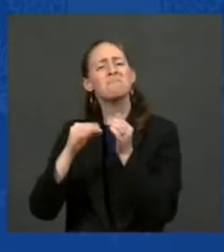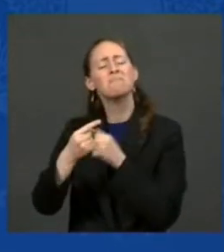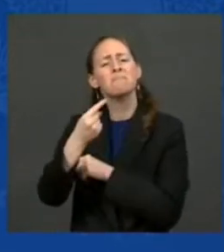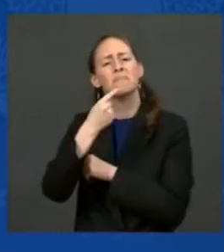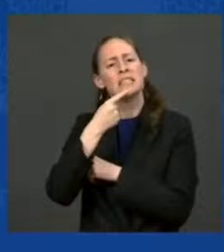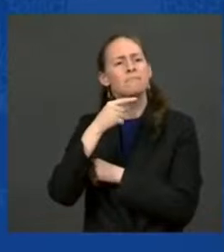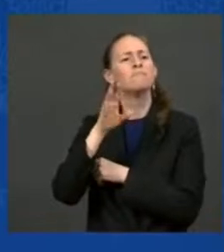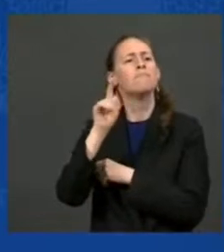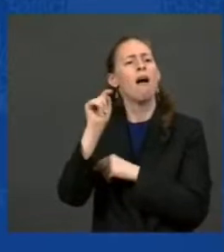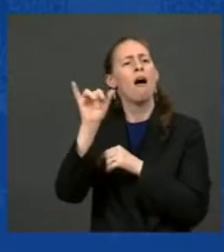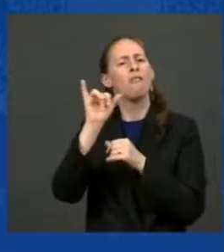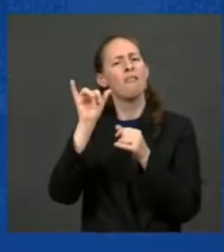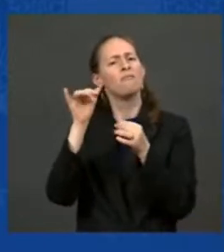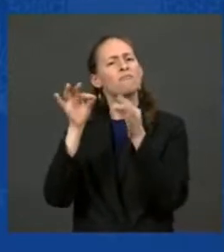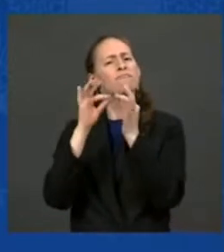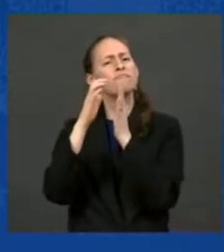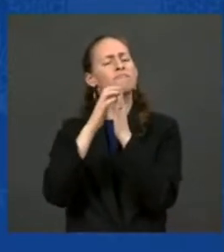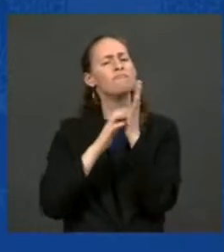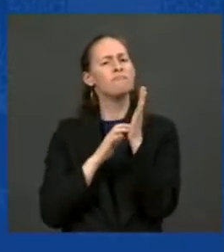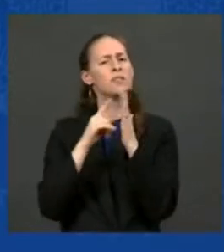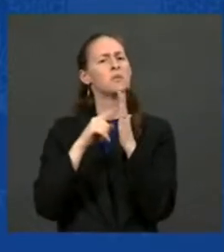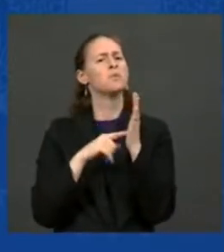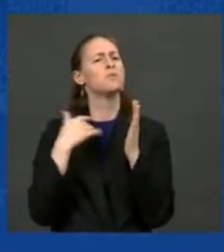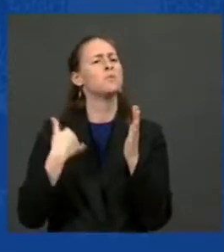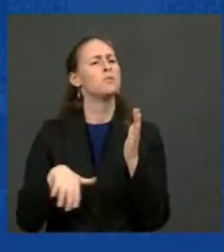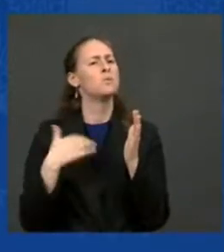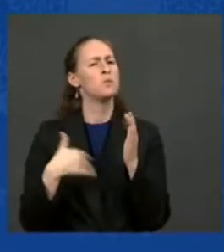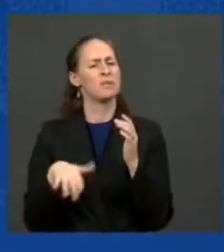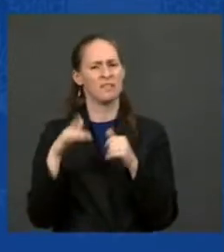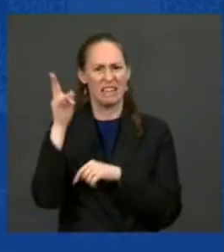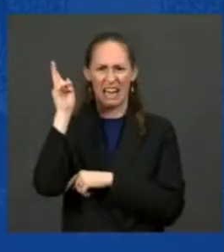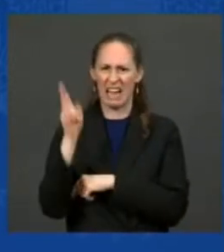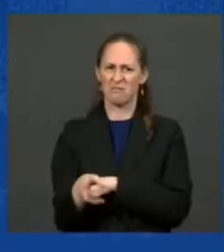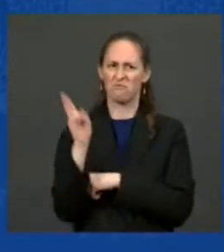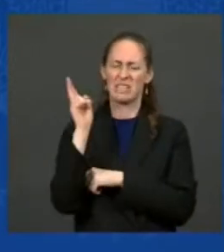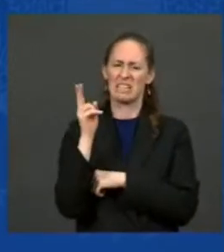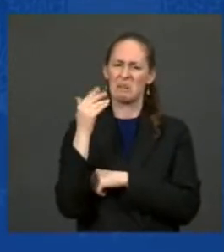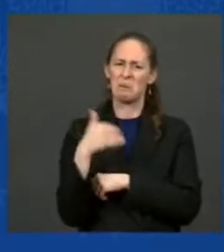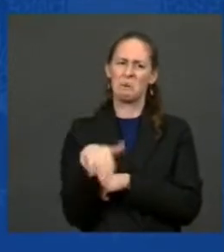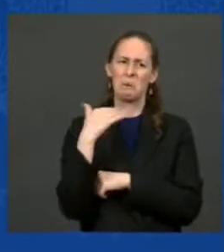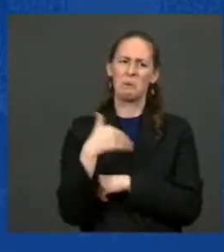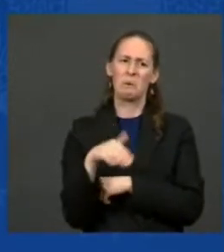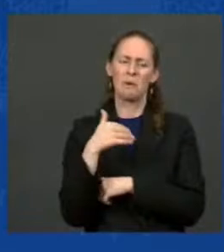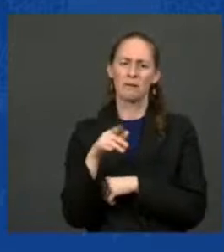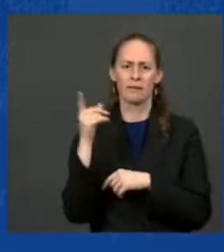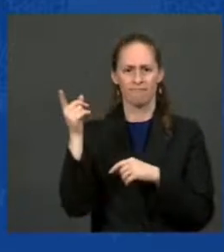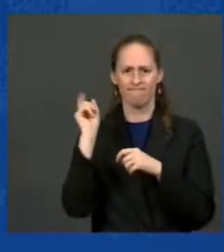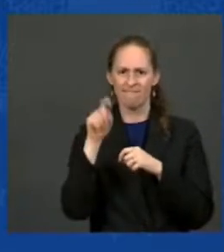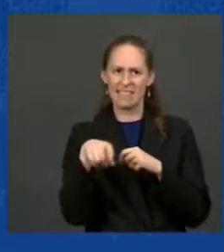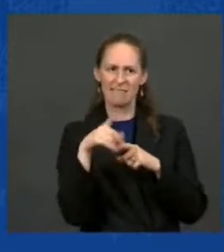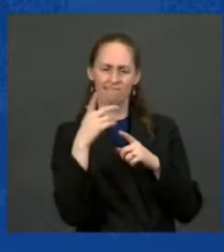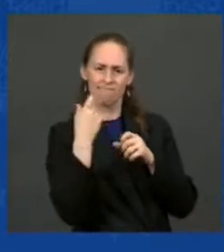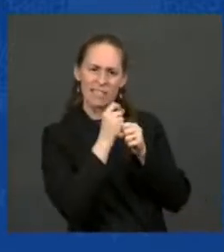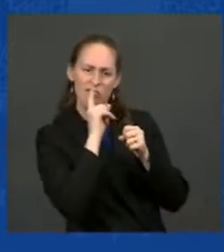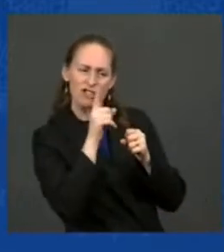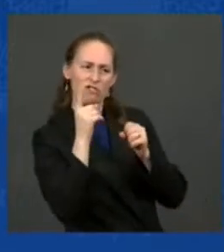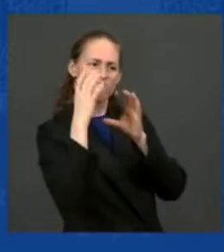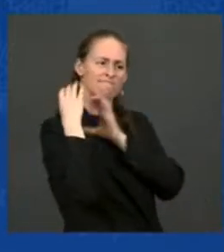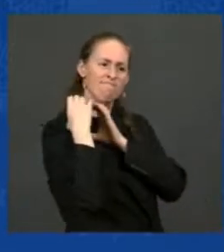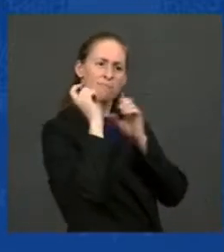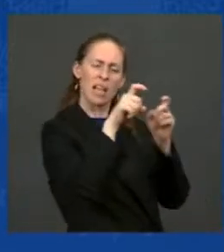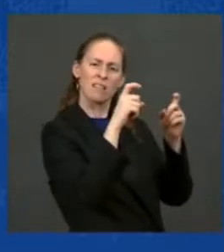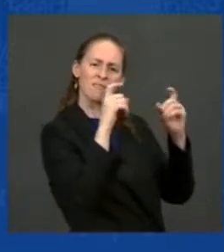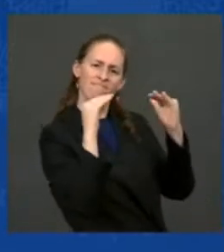the momentous weight of history that rested on his shoulders. And Chris,